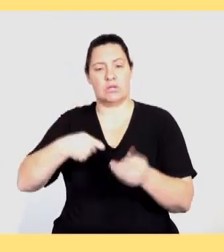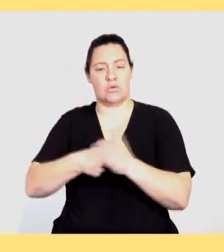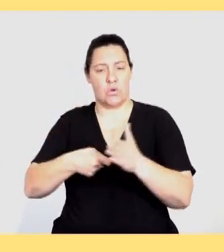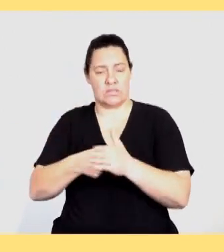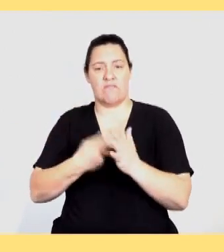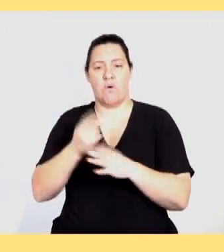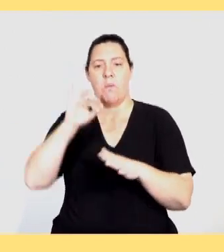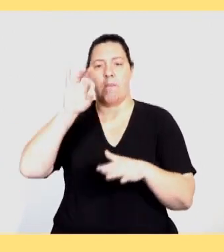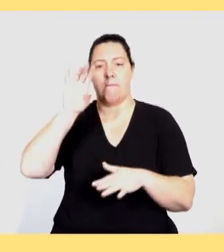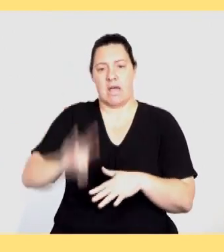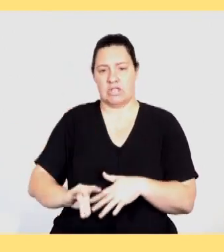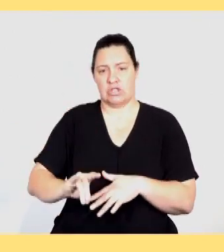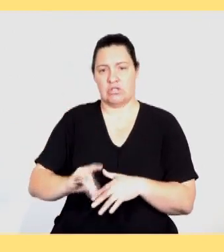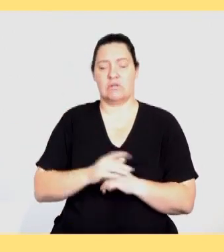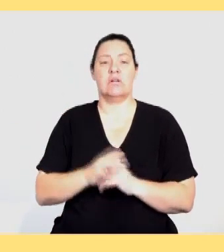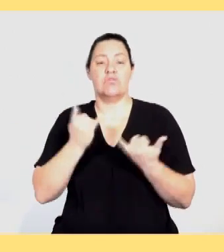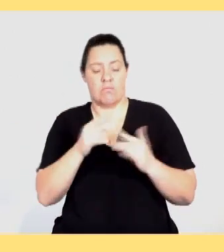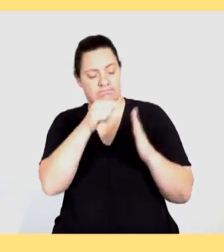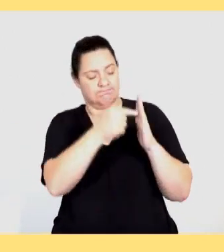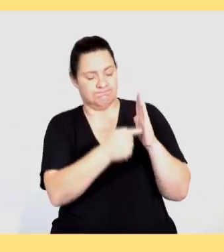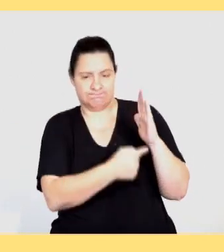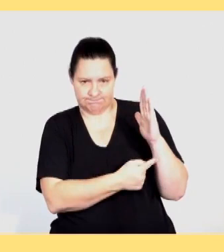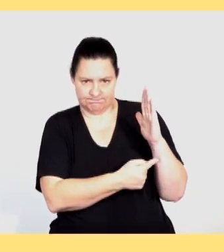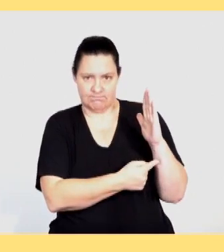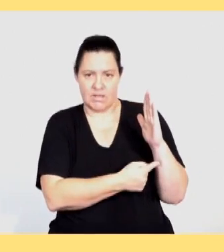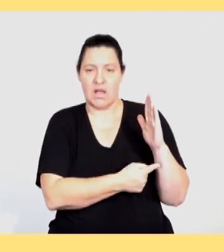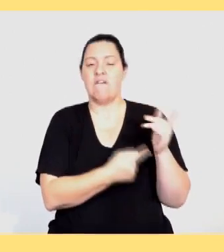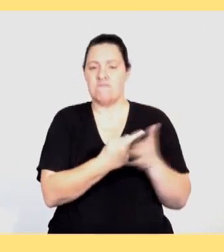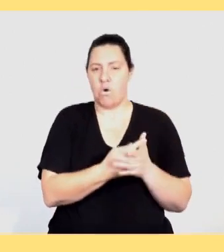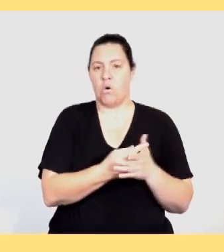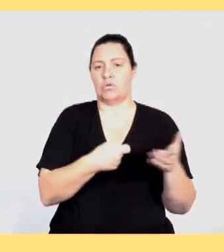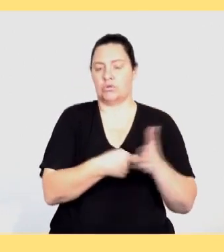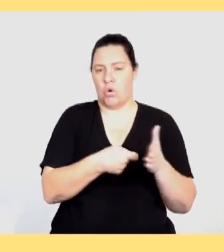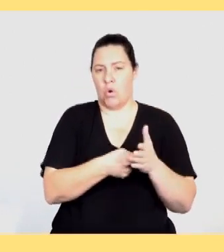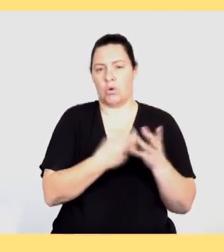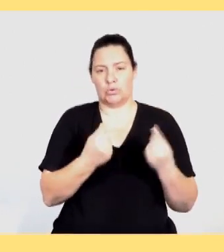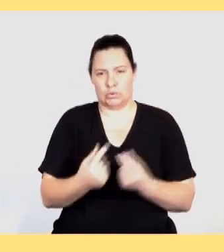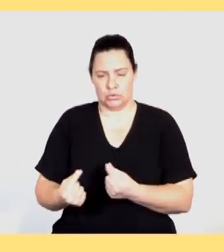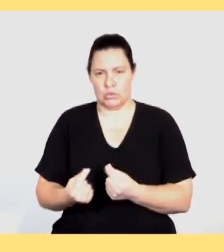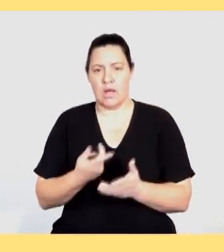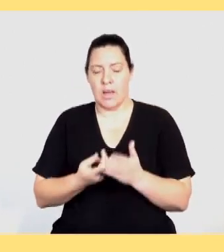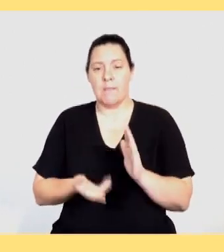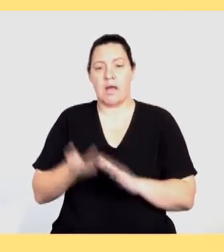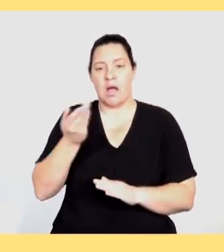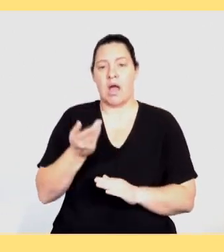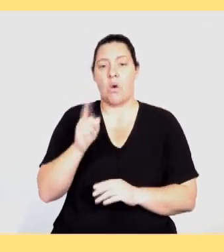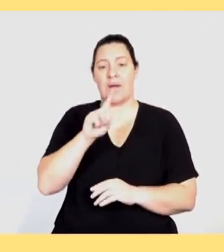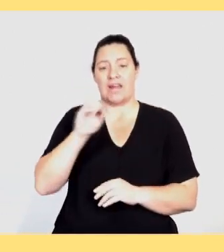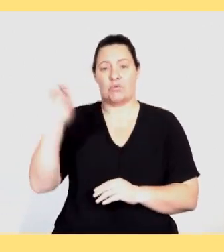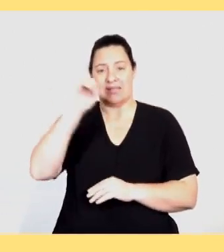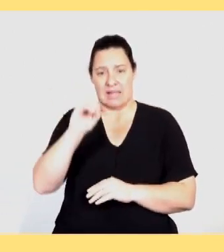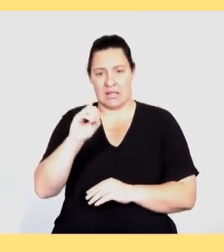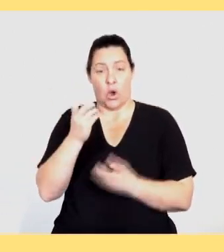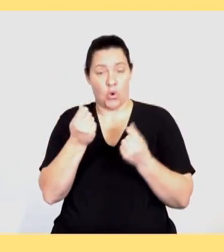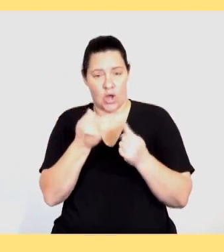stores for the month of March. Below you'll find transactions for Mpumi stores, and then a markup of 100% on